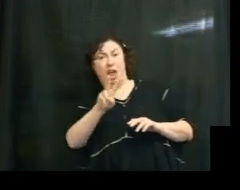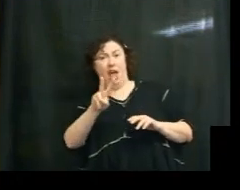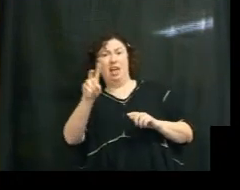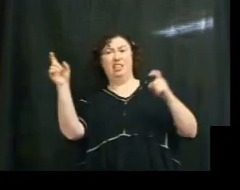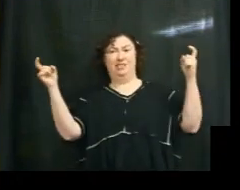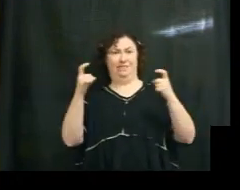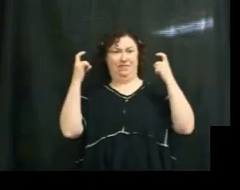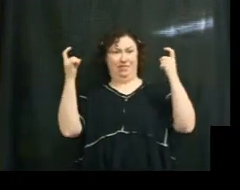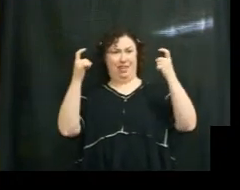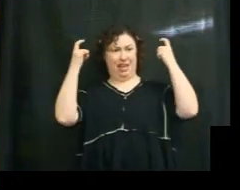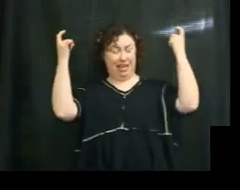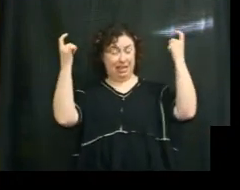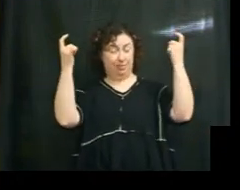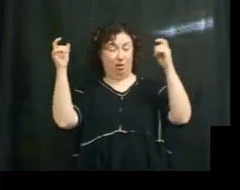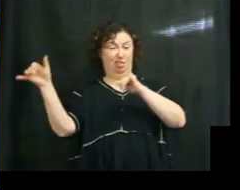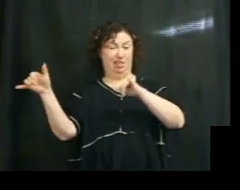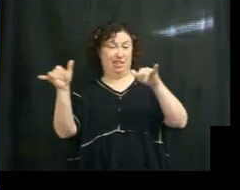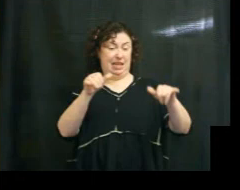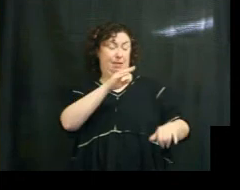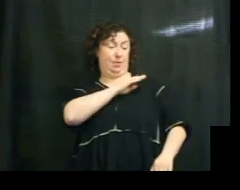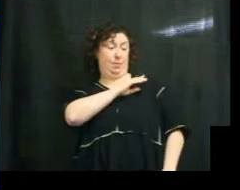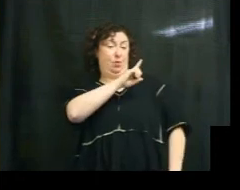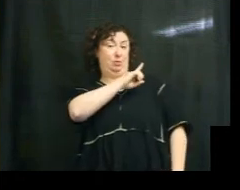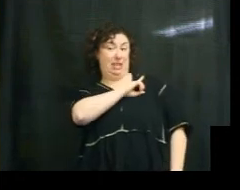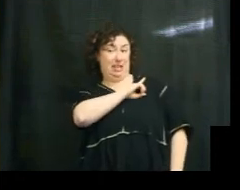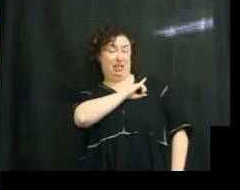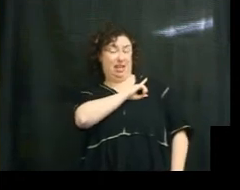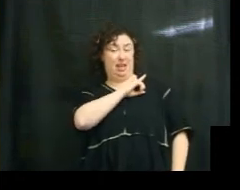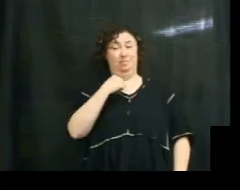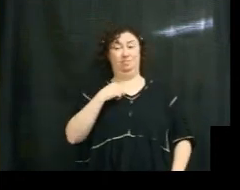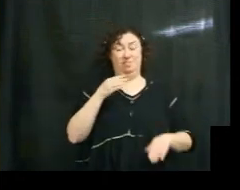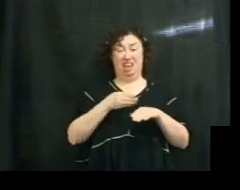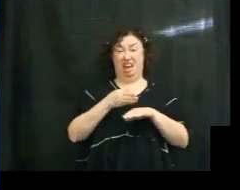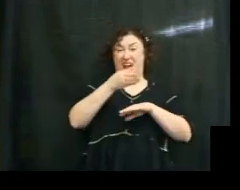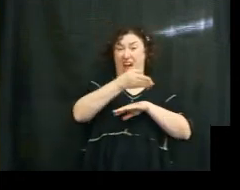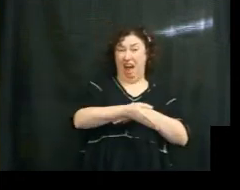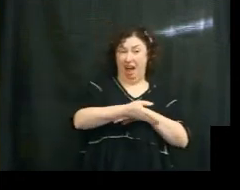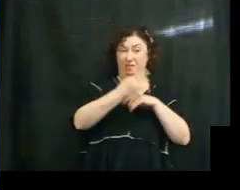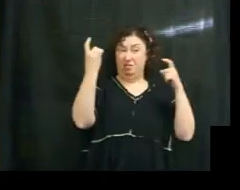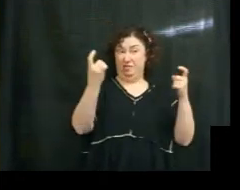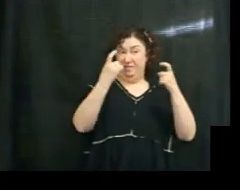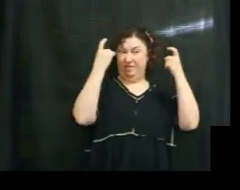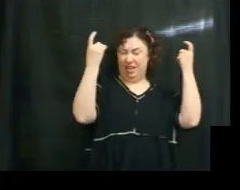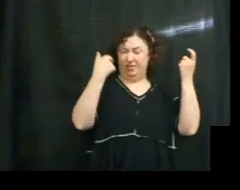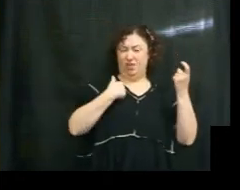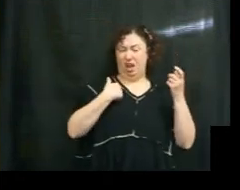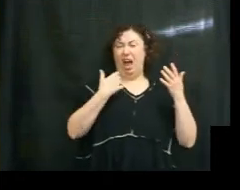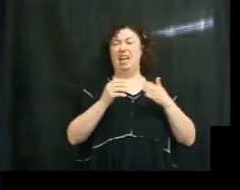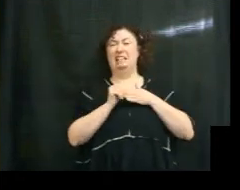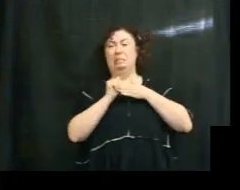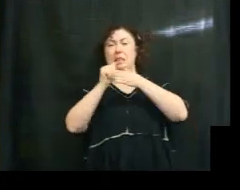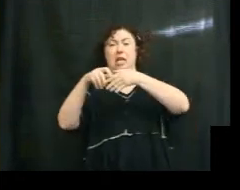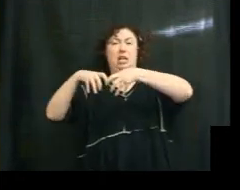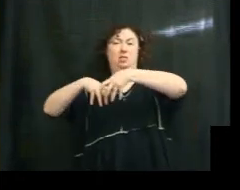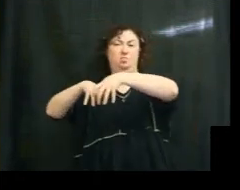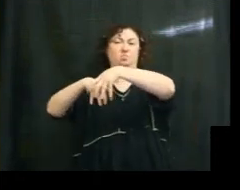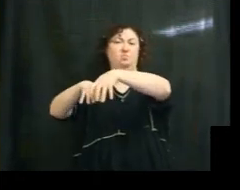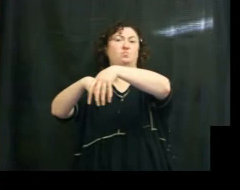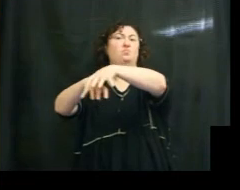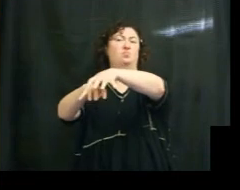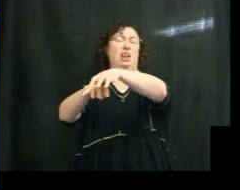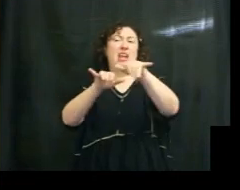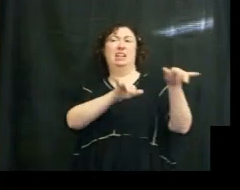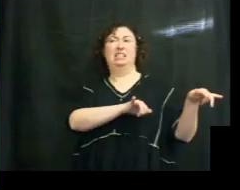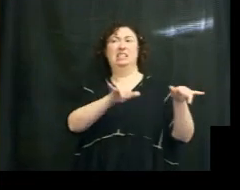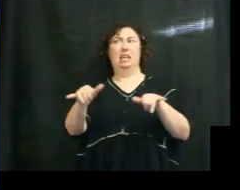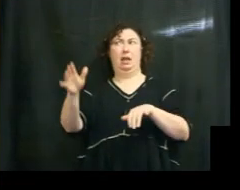ends, I lead a parade of musicians around, just like I used to do in the streets of Treme with my